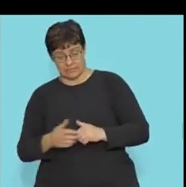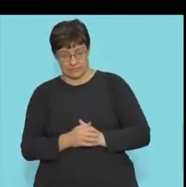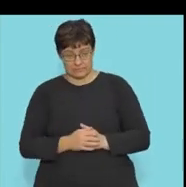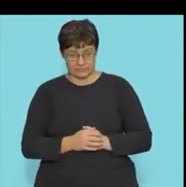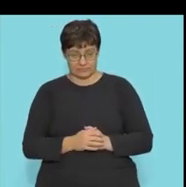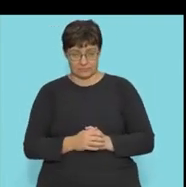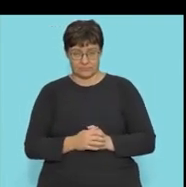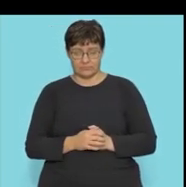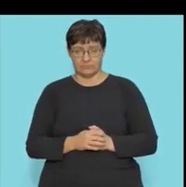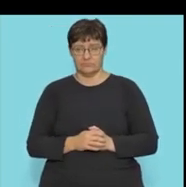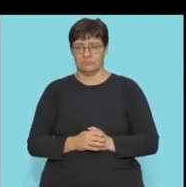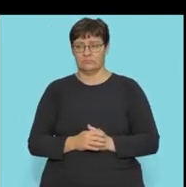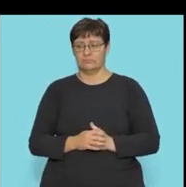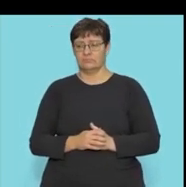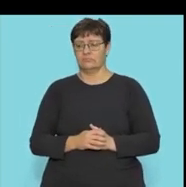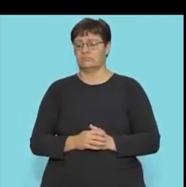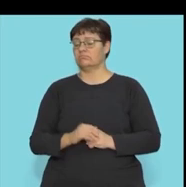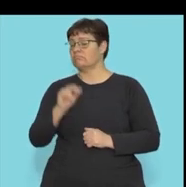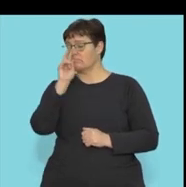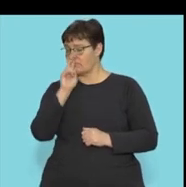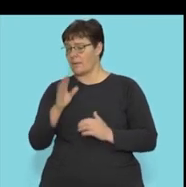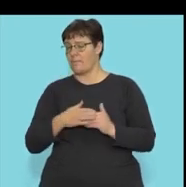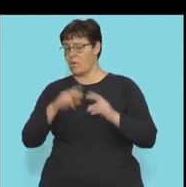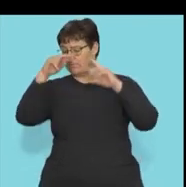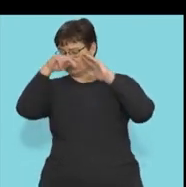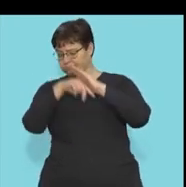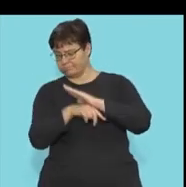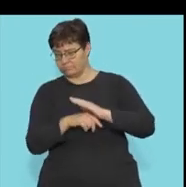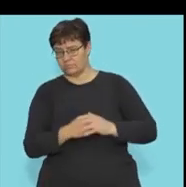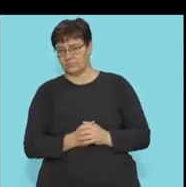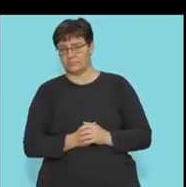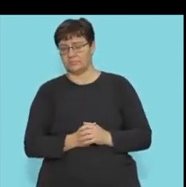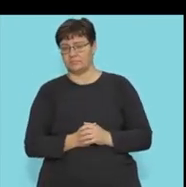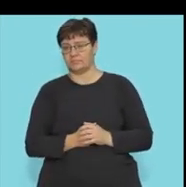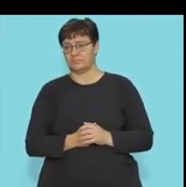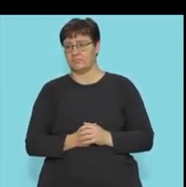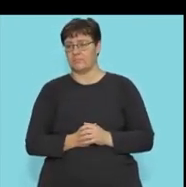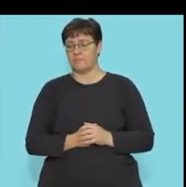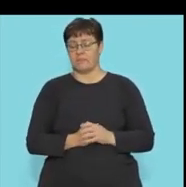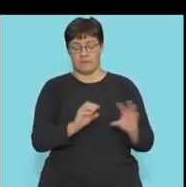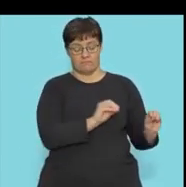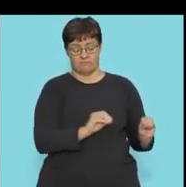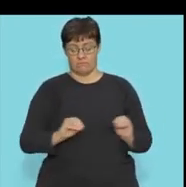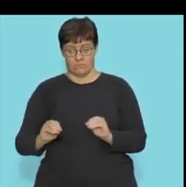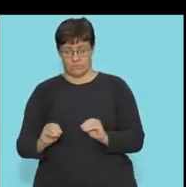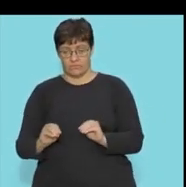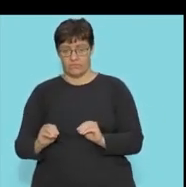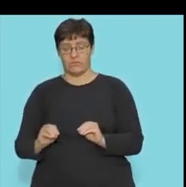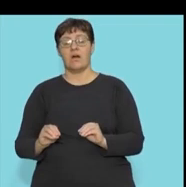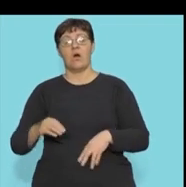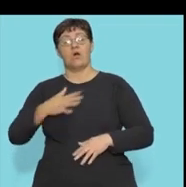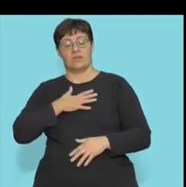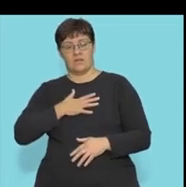stage. Right, and so we're seeing this further again, moving into